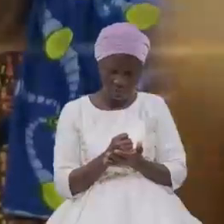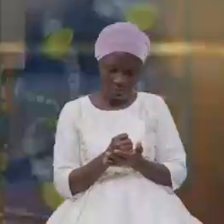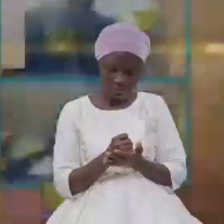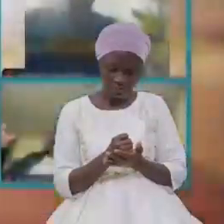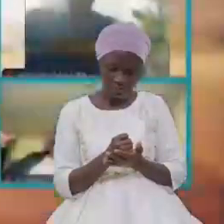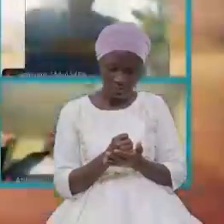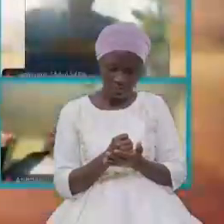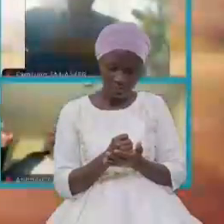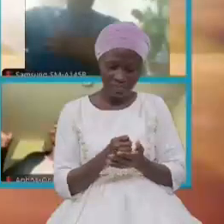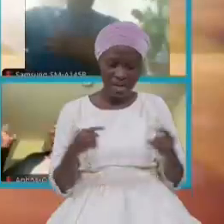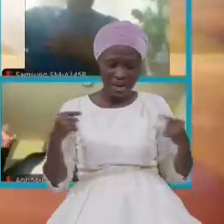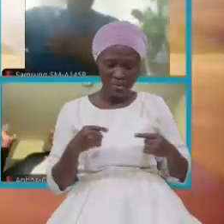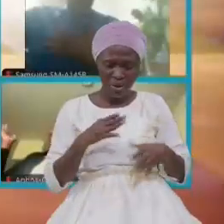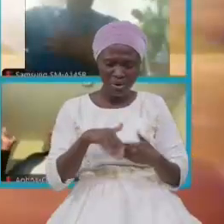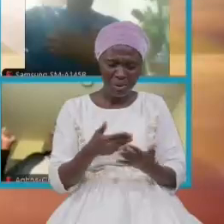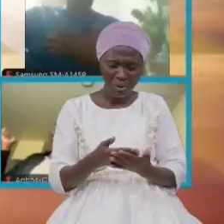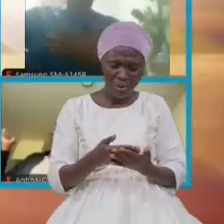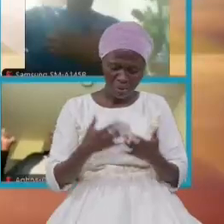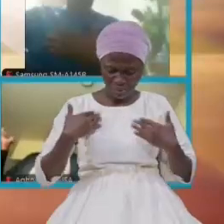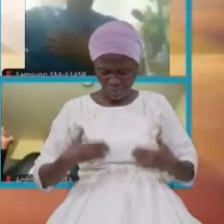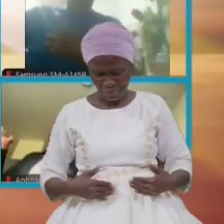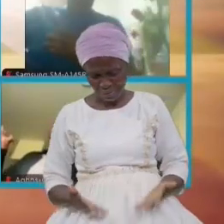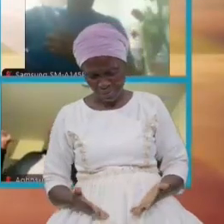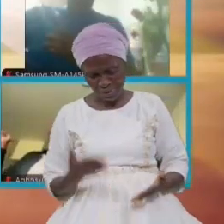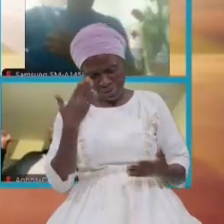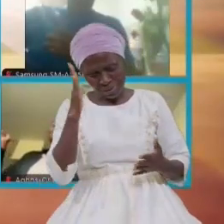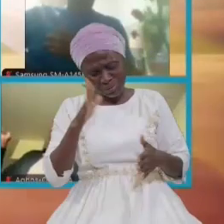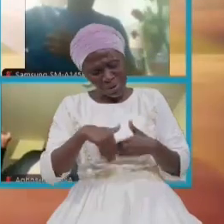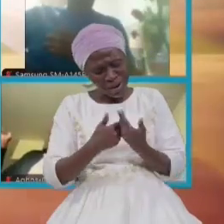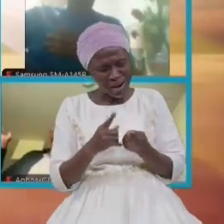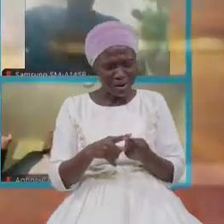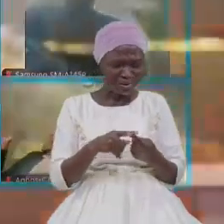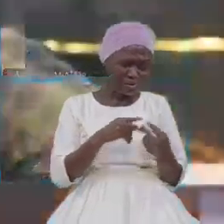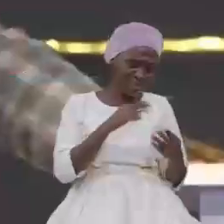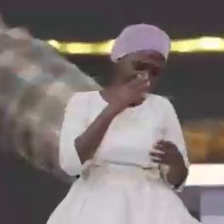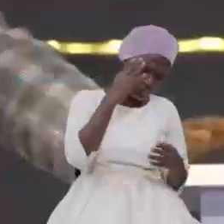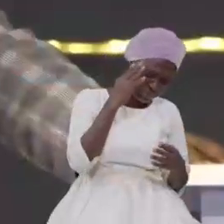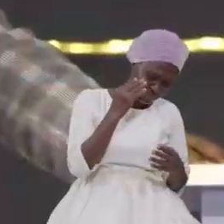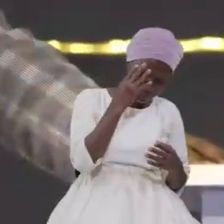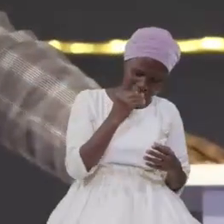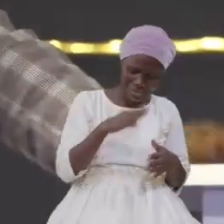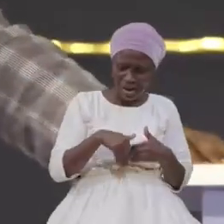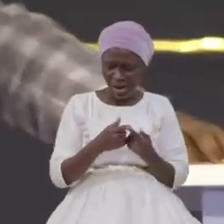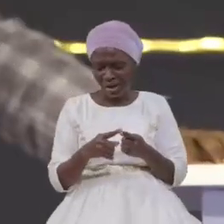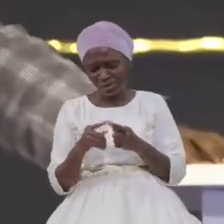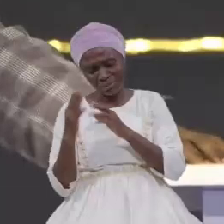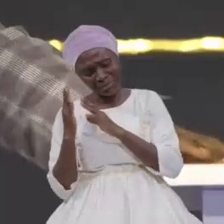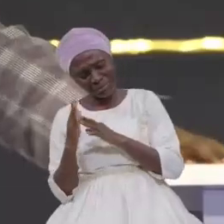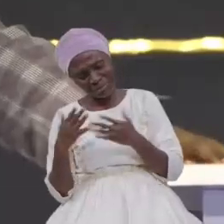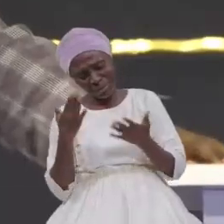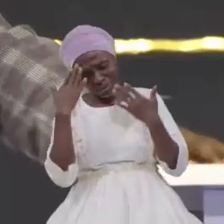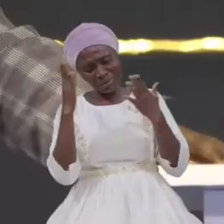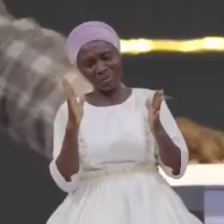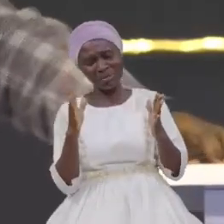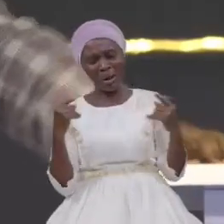over your body. You don't even know where to lay your hand. Pain at the back. Pain in the tummy, pain in